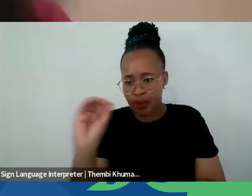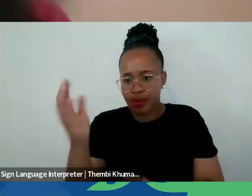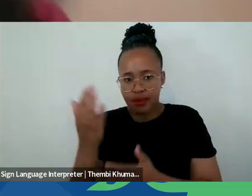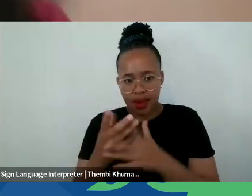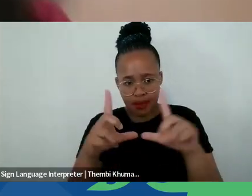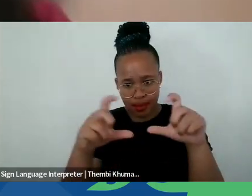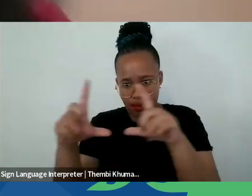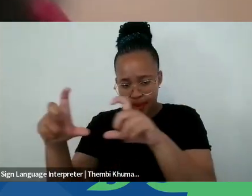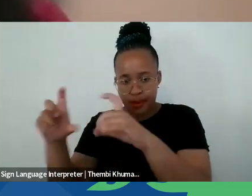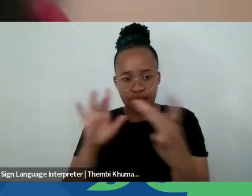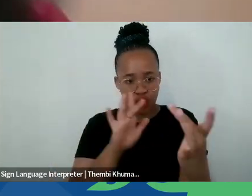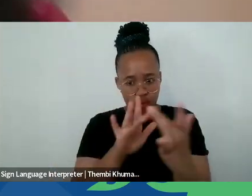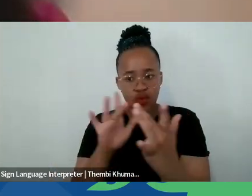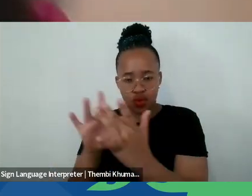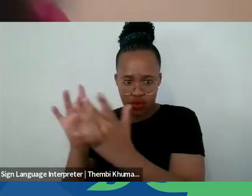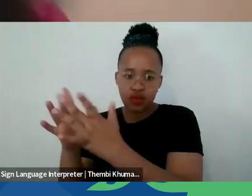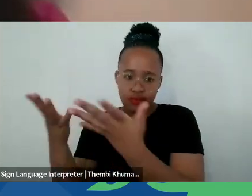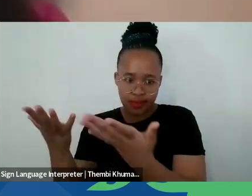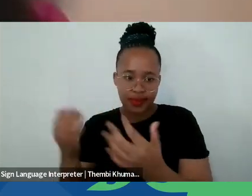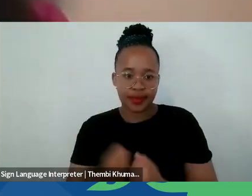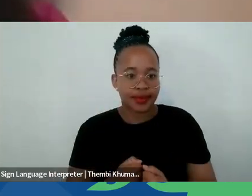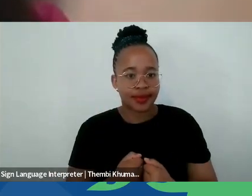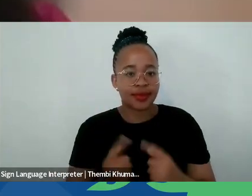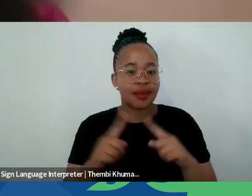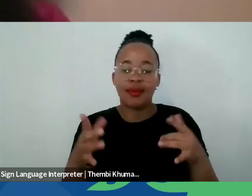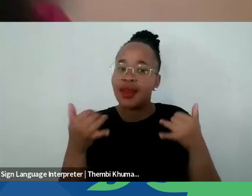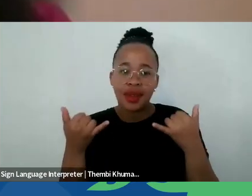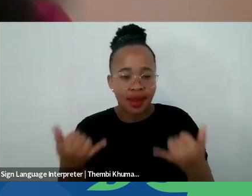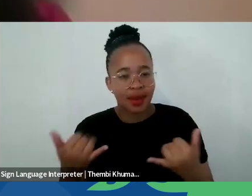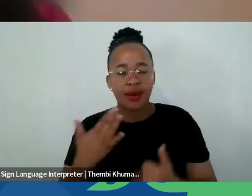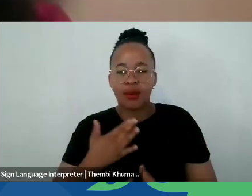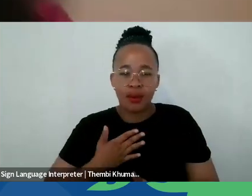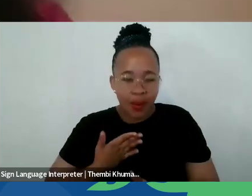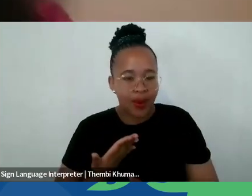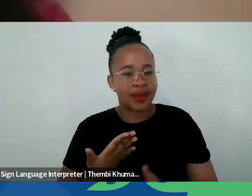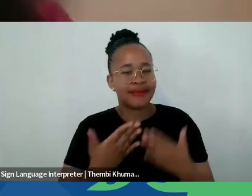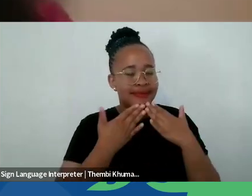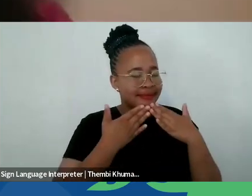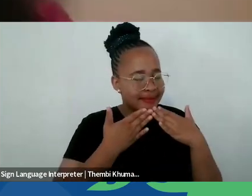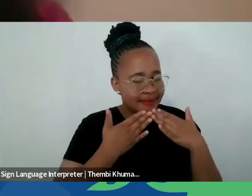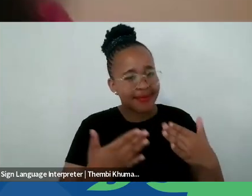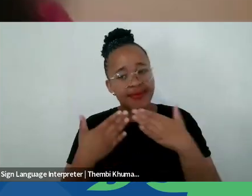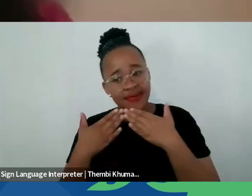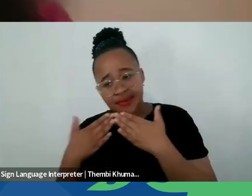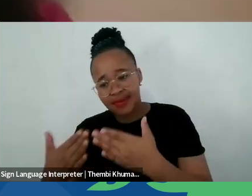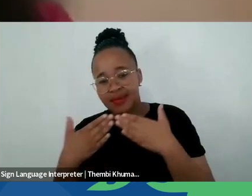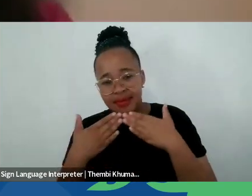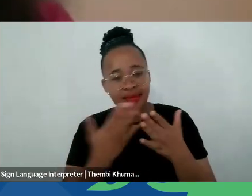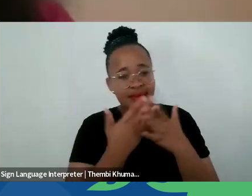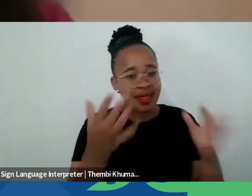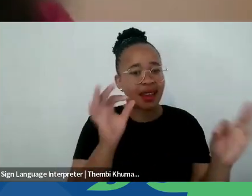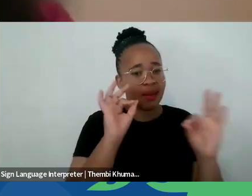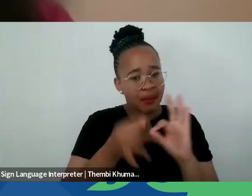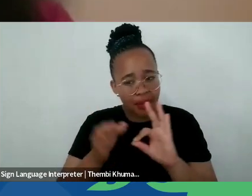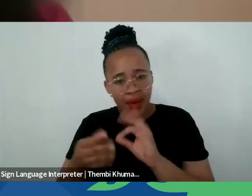podcasts. Ending off now, I'd like to express a sincere thank you to our translators from